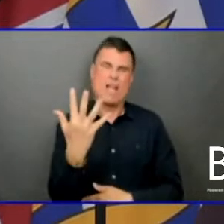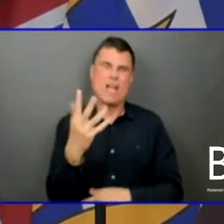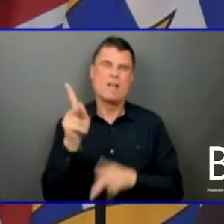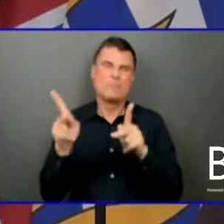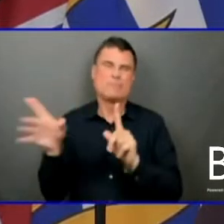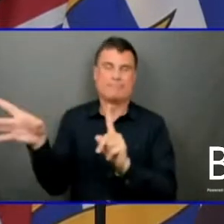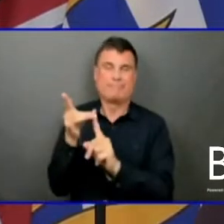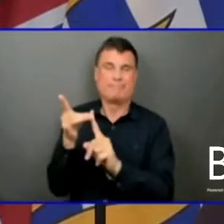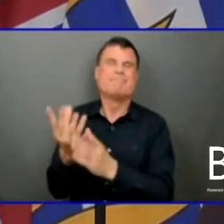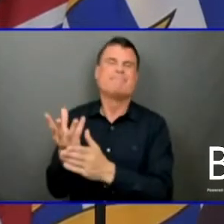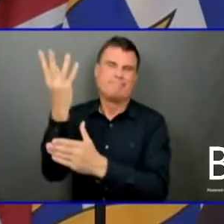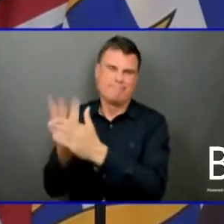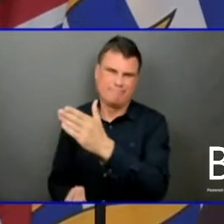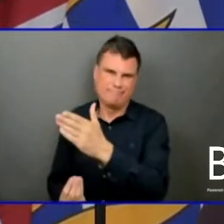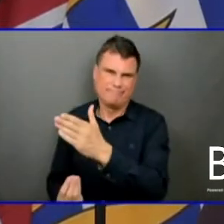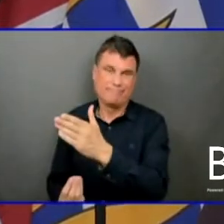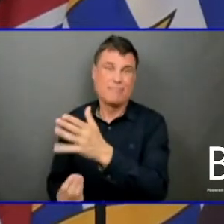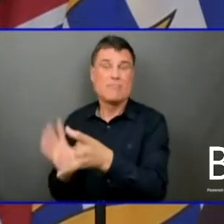from COVID-19 to